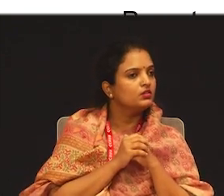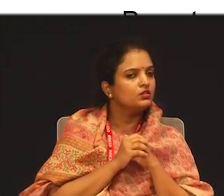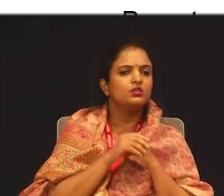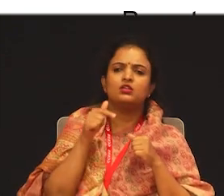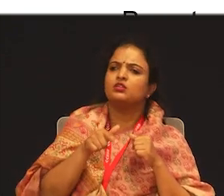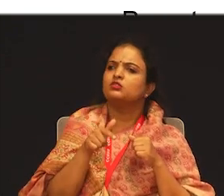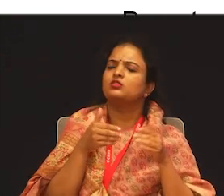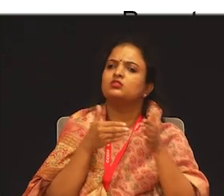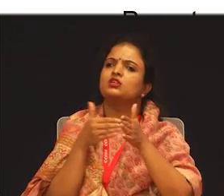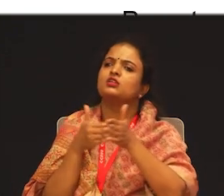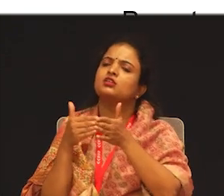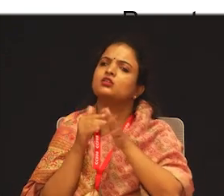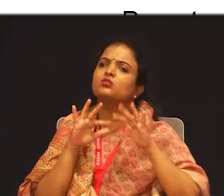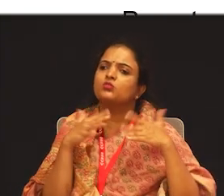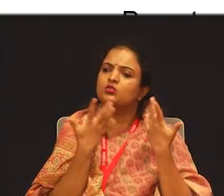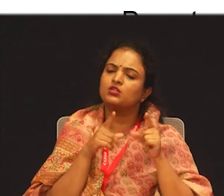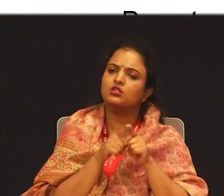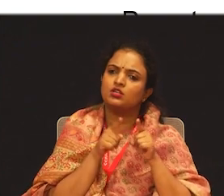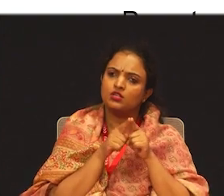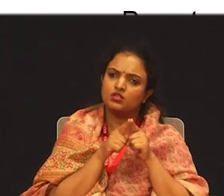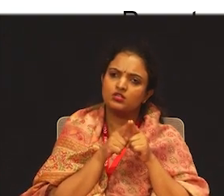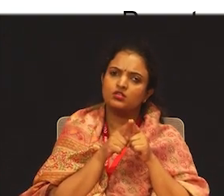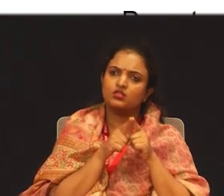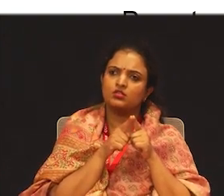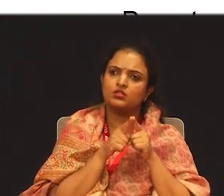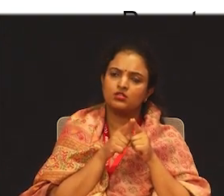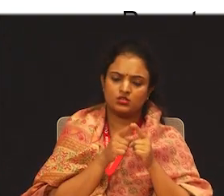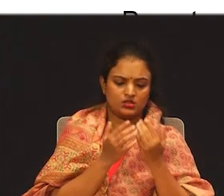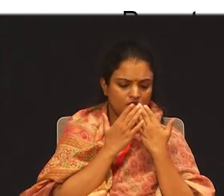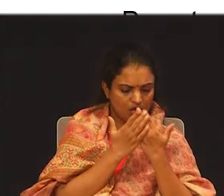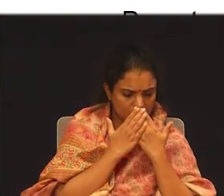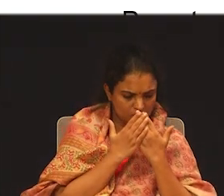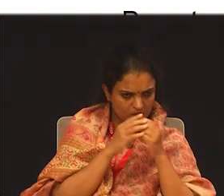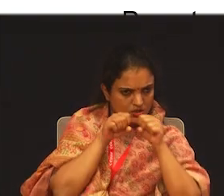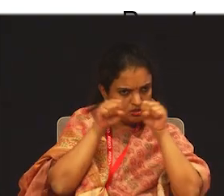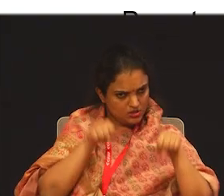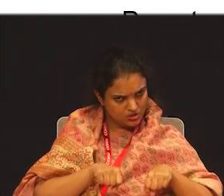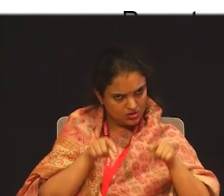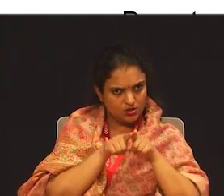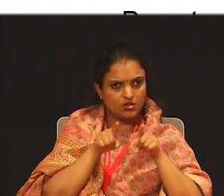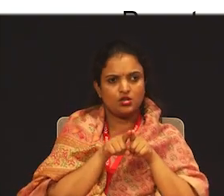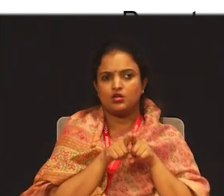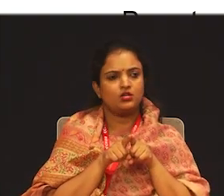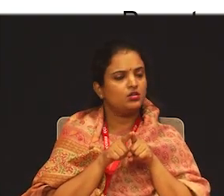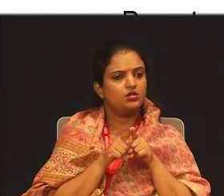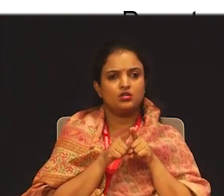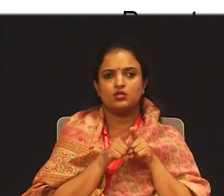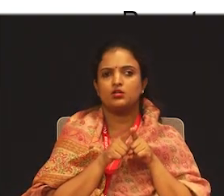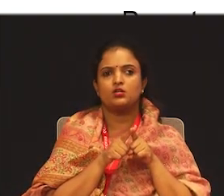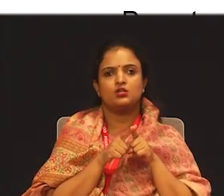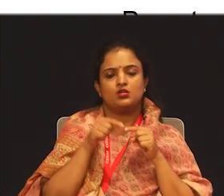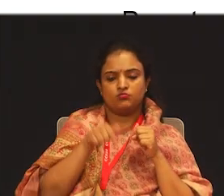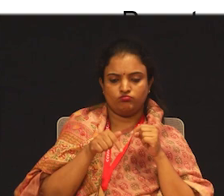present challenges that we are facing in our education system, traditional or maybe at